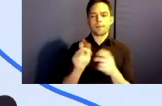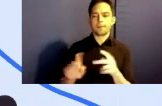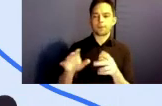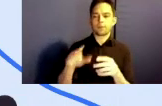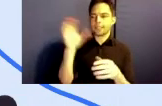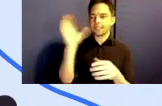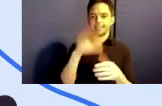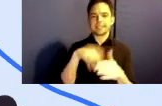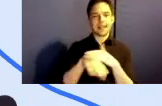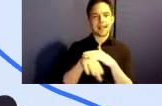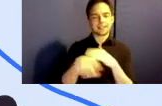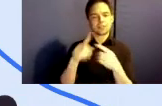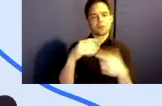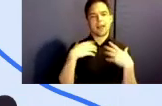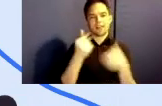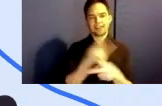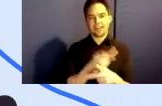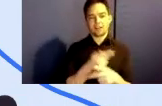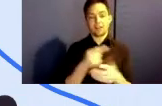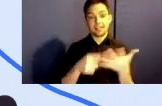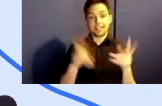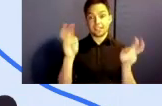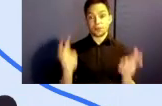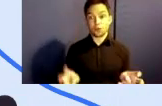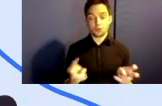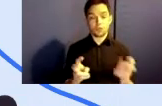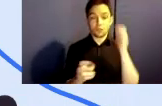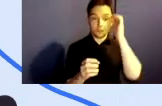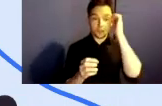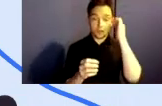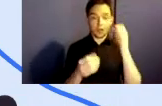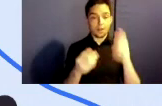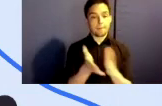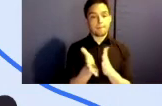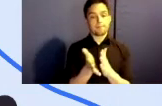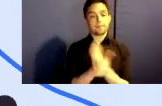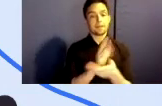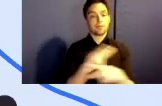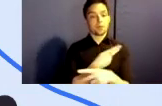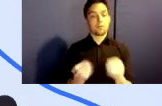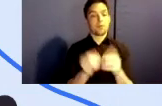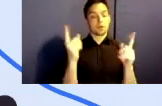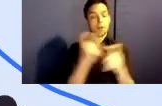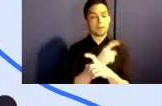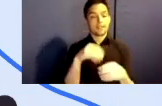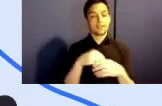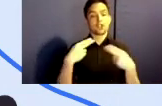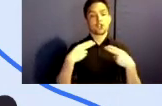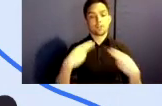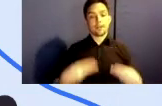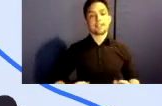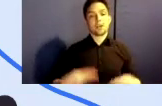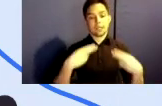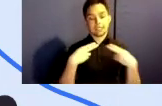healthcare. These are issues that are very much exacerbated and made more complex in humanitarian